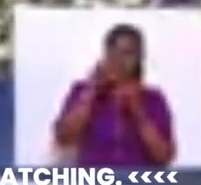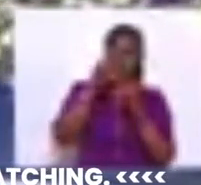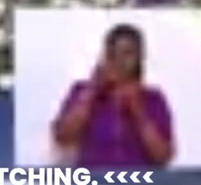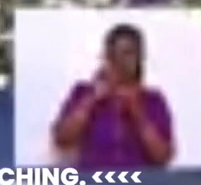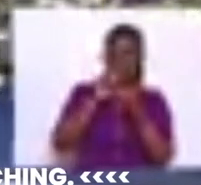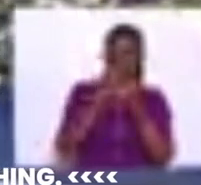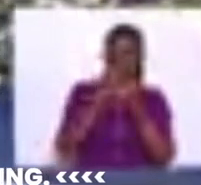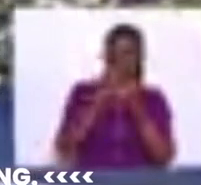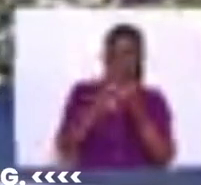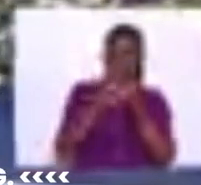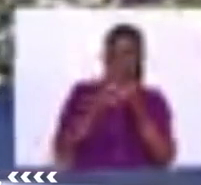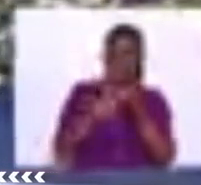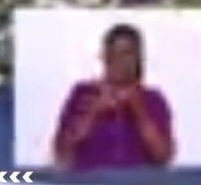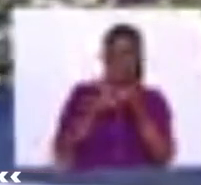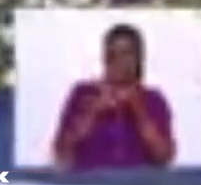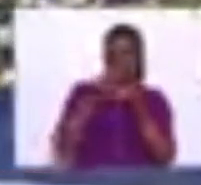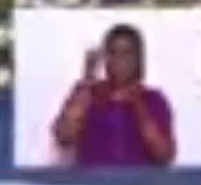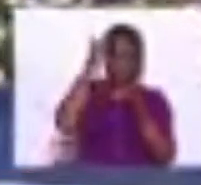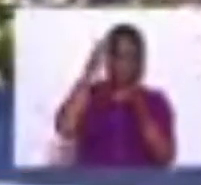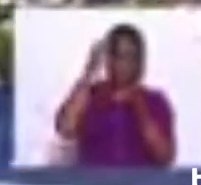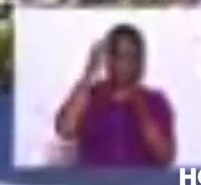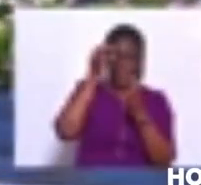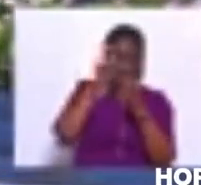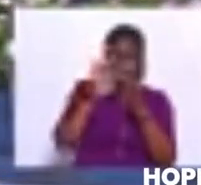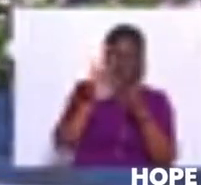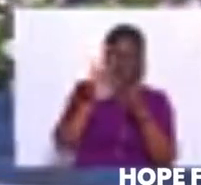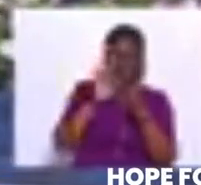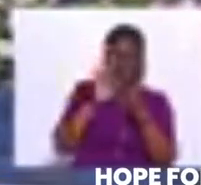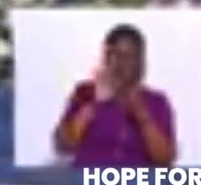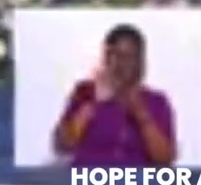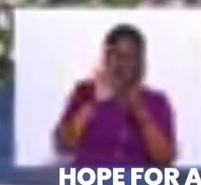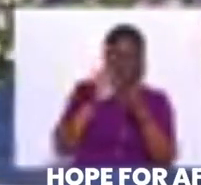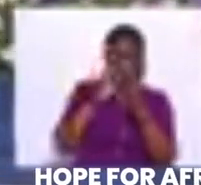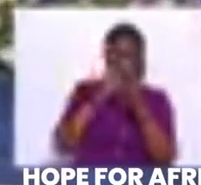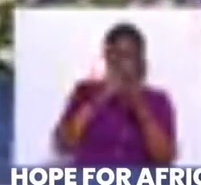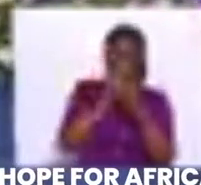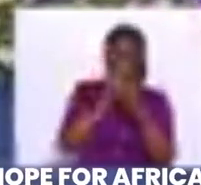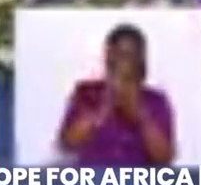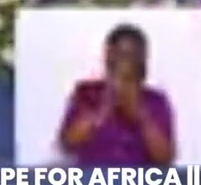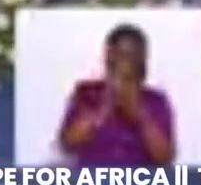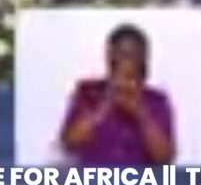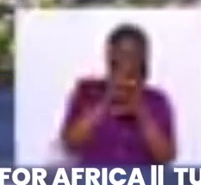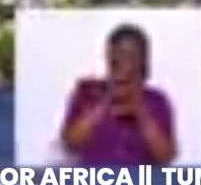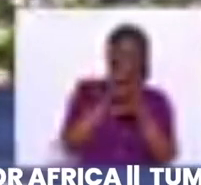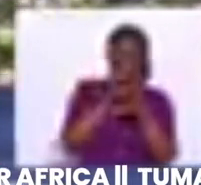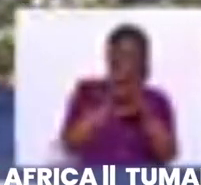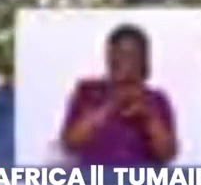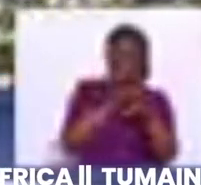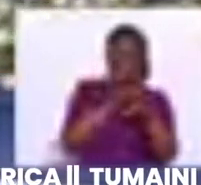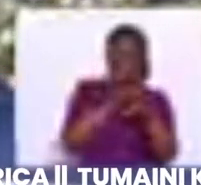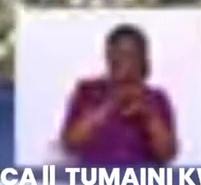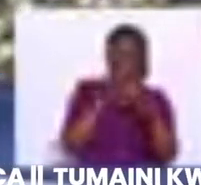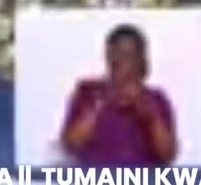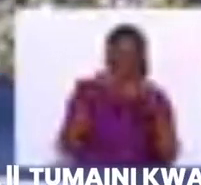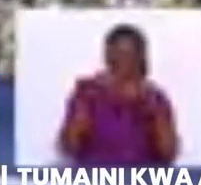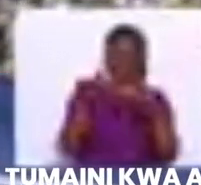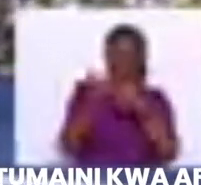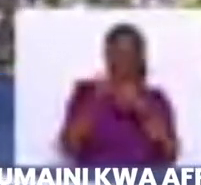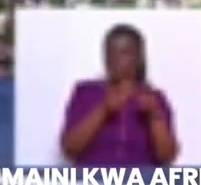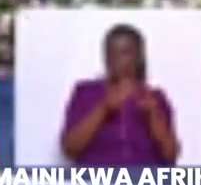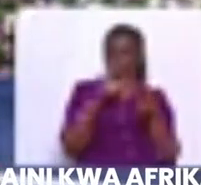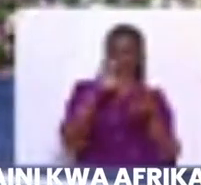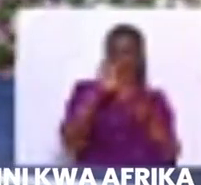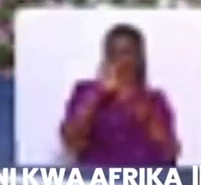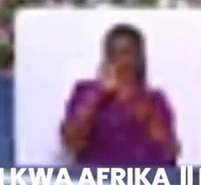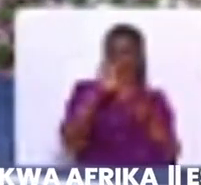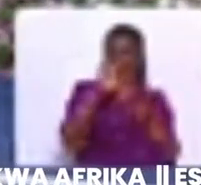hair and everything starts to fall out. So if you fast before, what it does is slow down the metabolism of your normal cells.